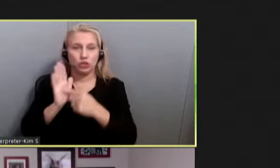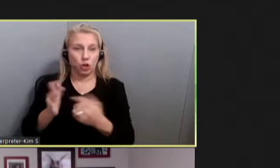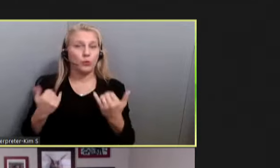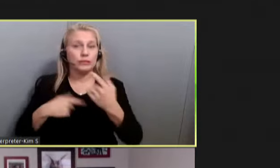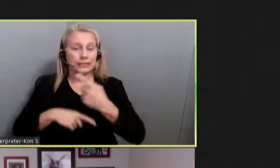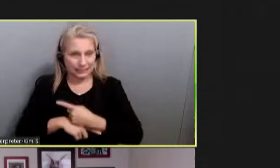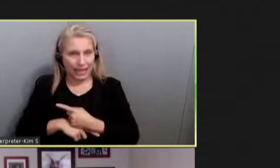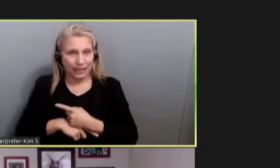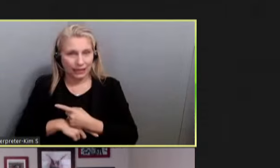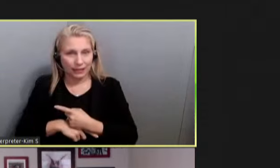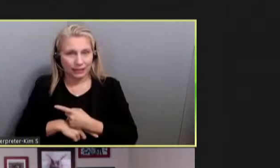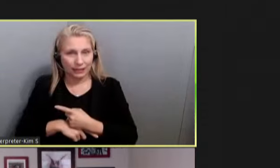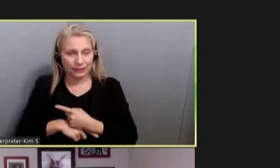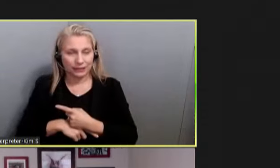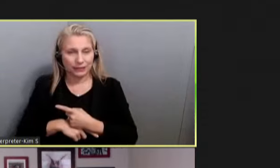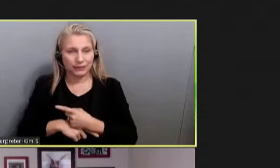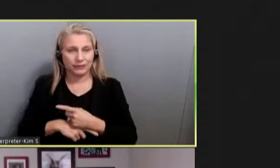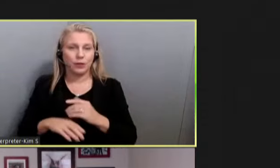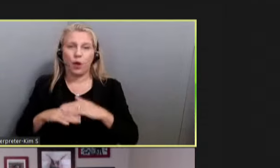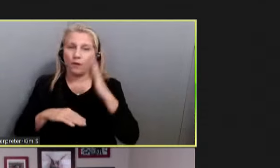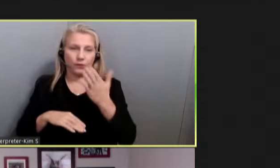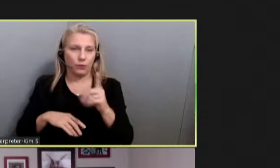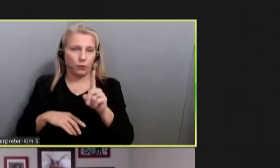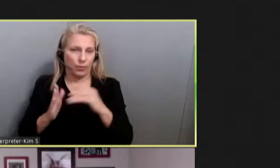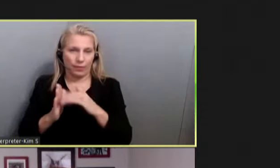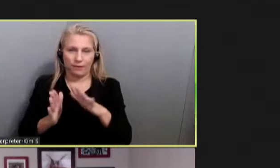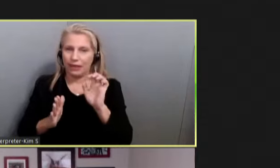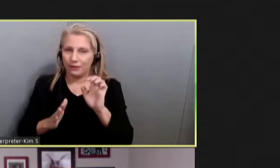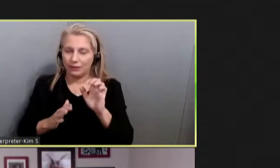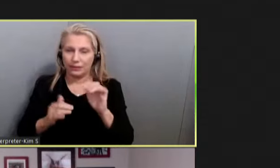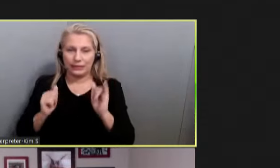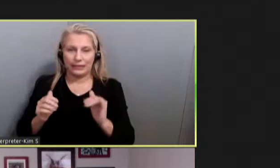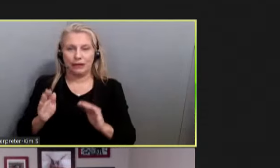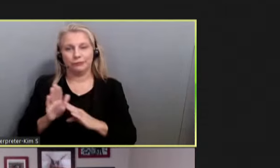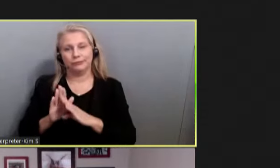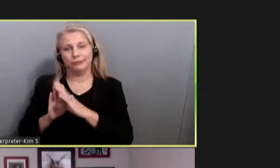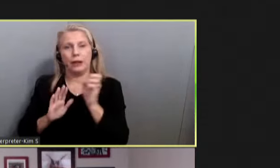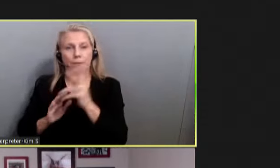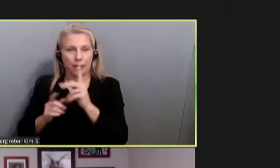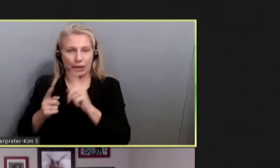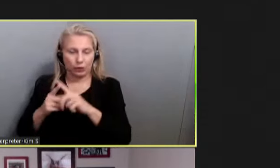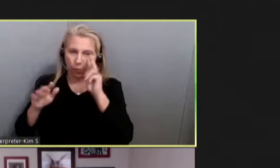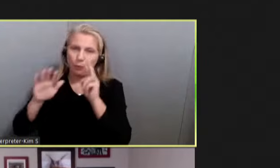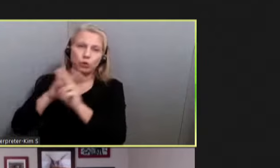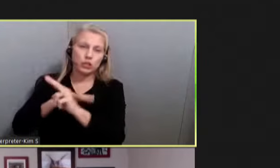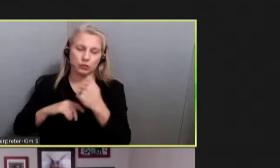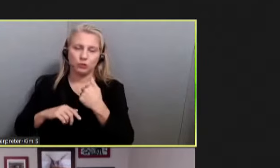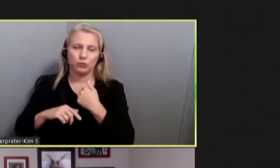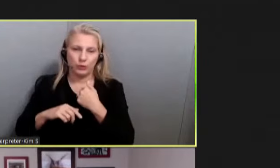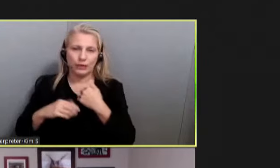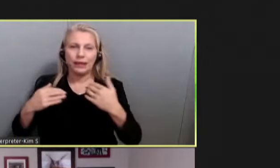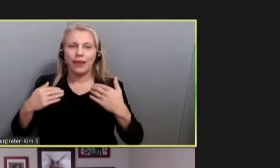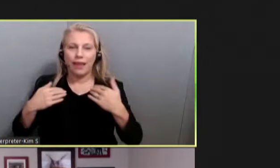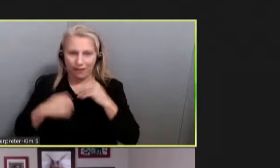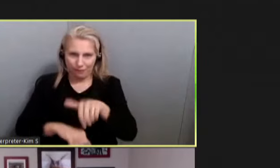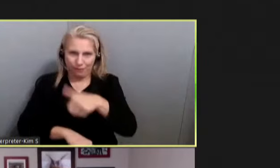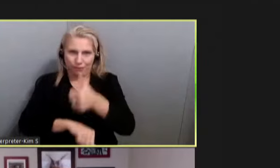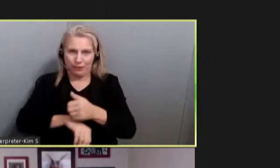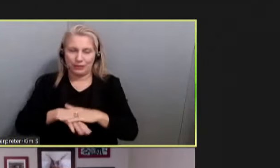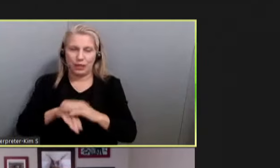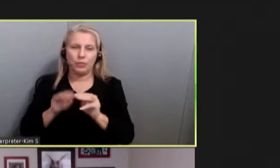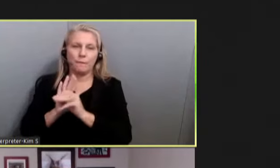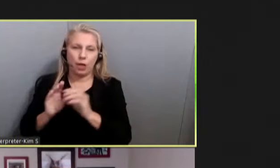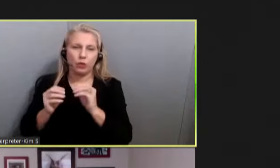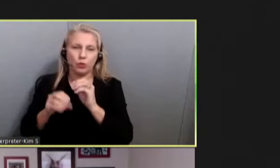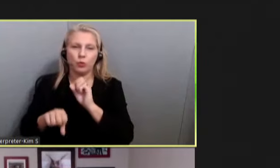today, well over 1,500, does take us back closer to those projections that we have based on the modeling work that was